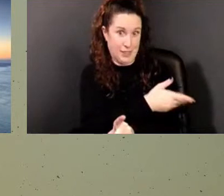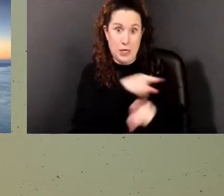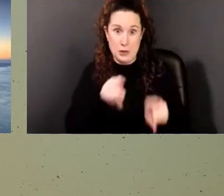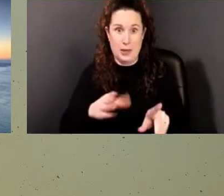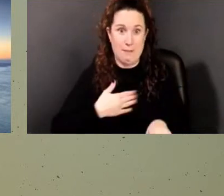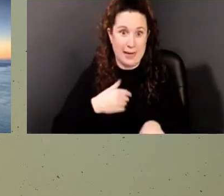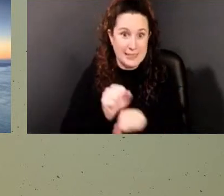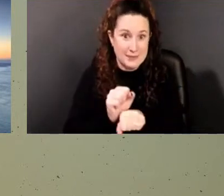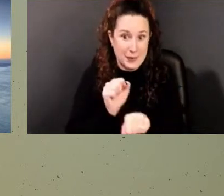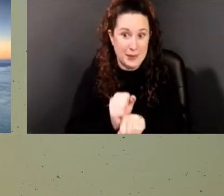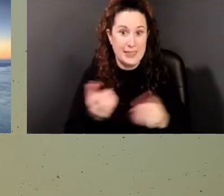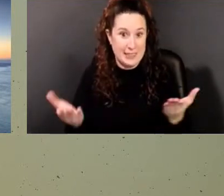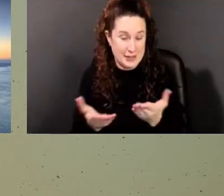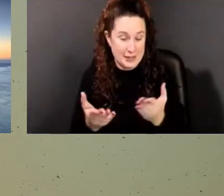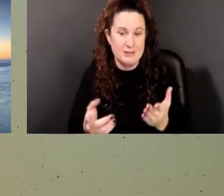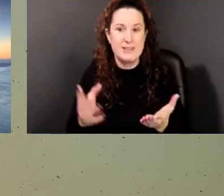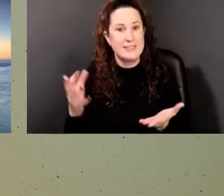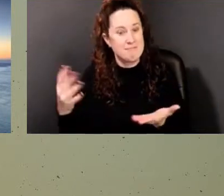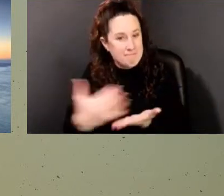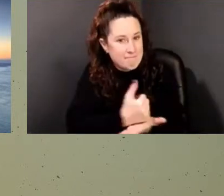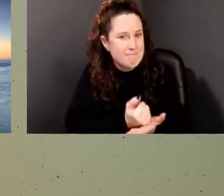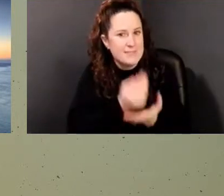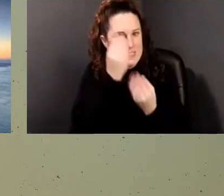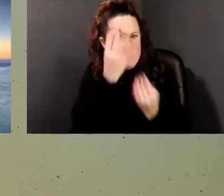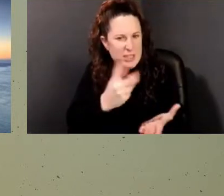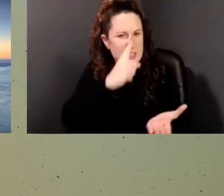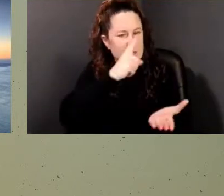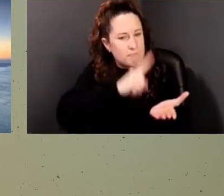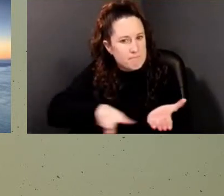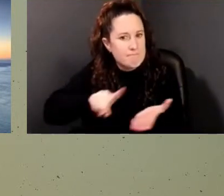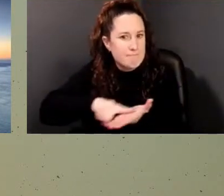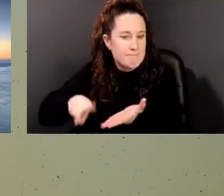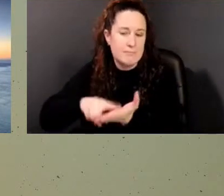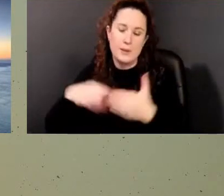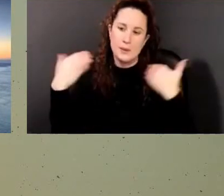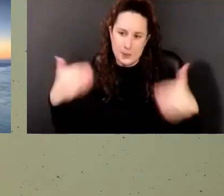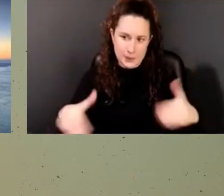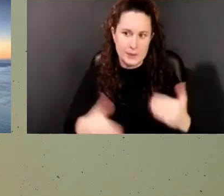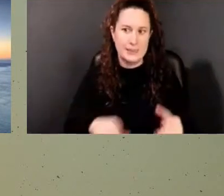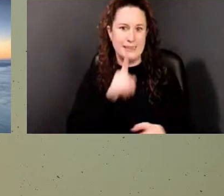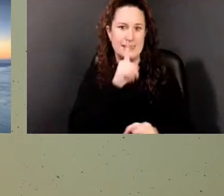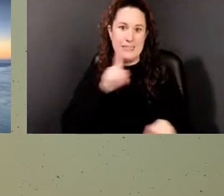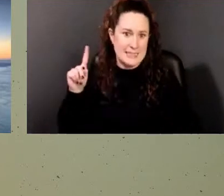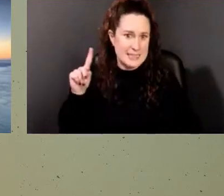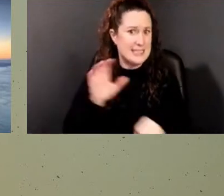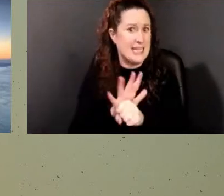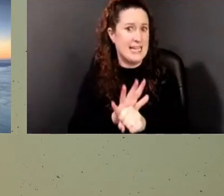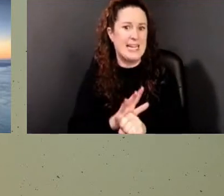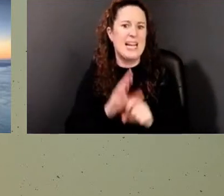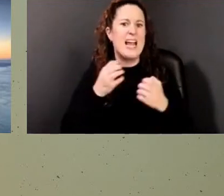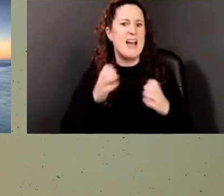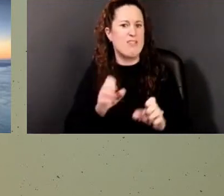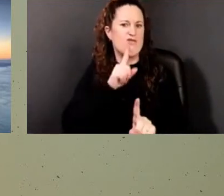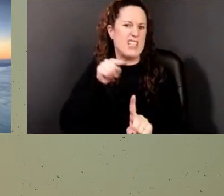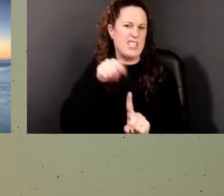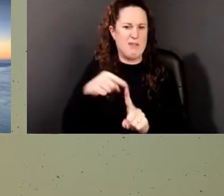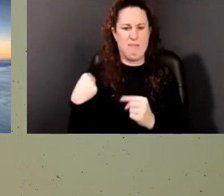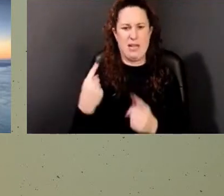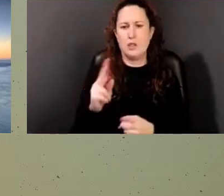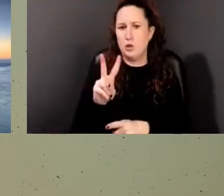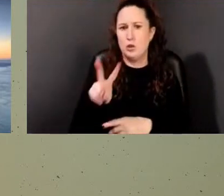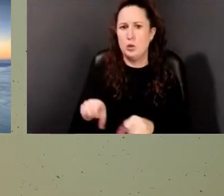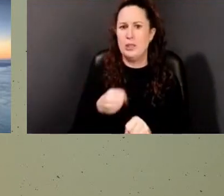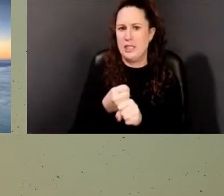here. And it's been a dedicated effort within the last 2 years to actually